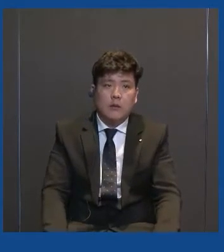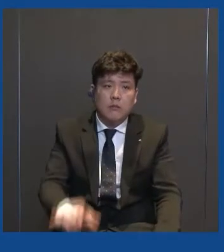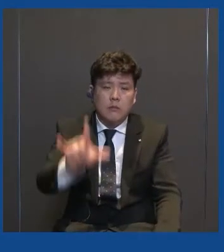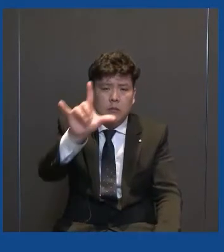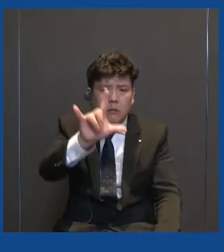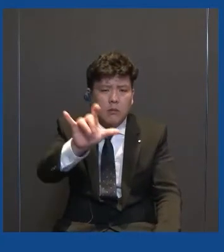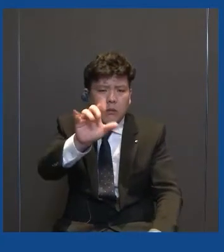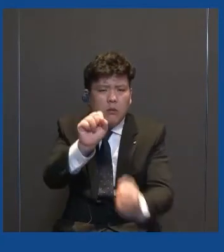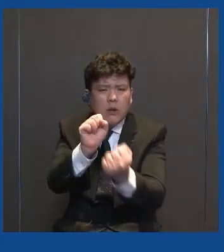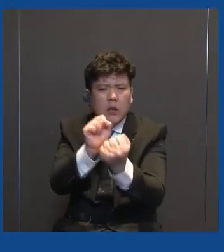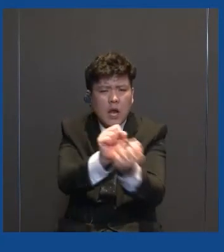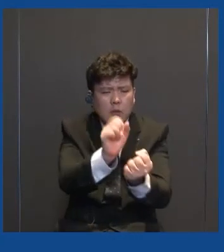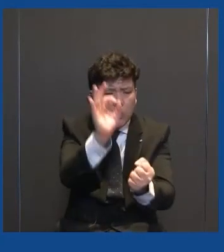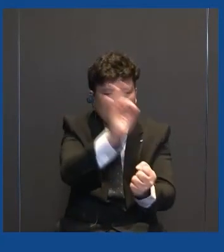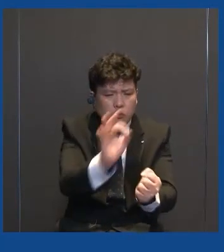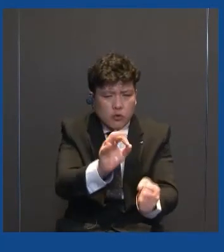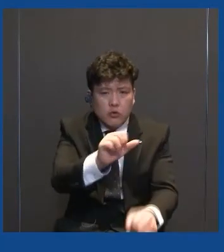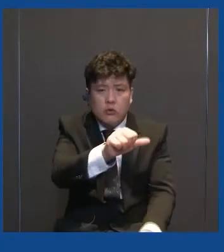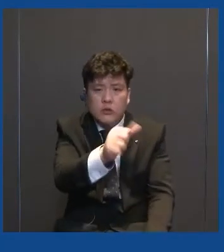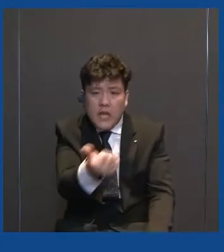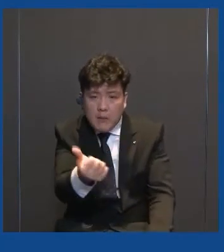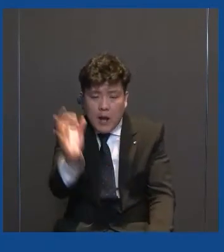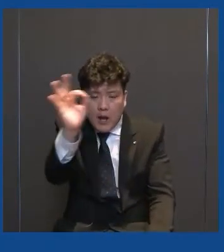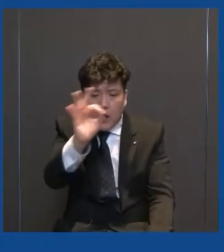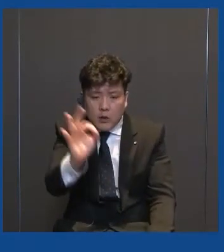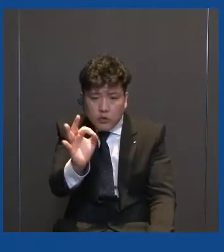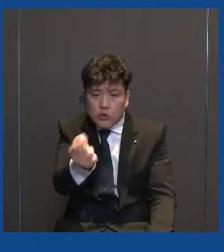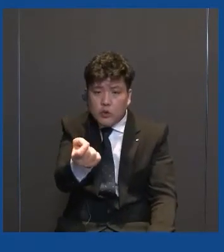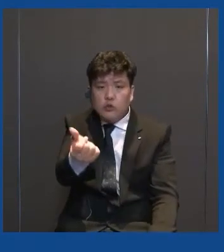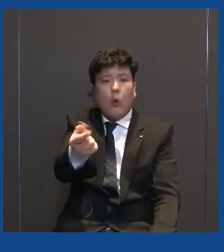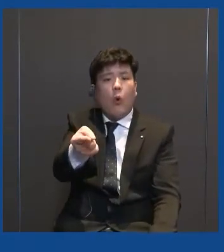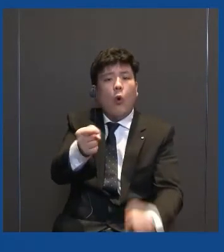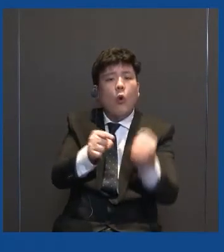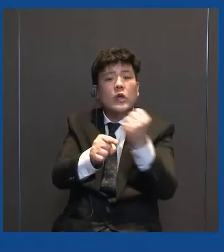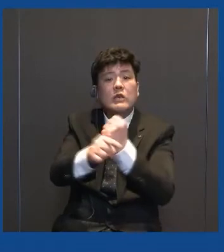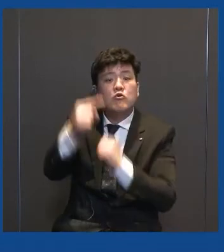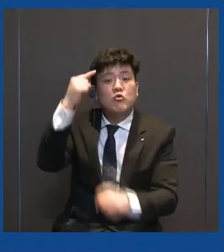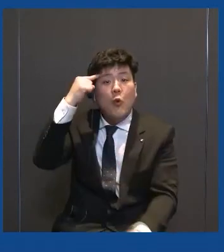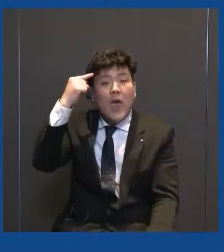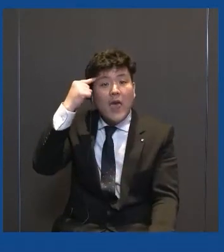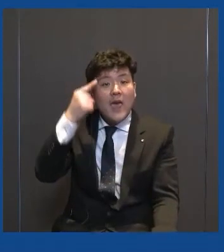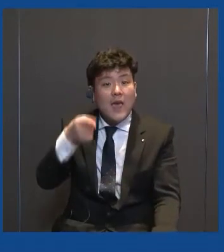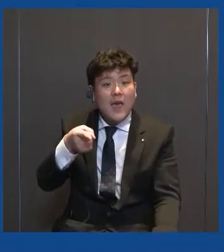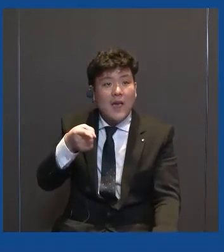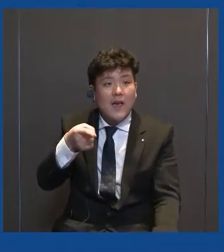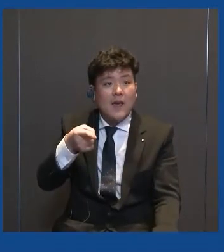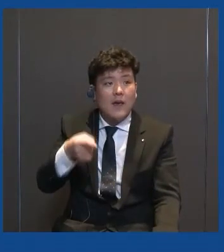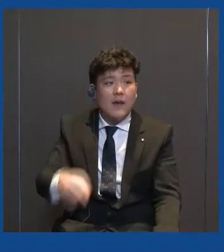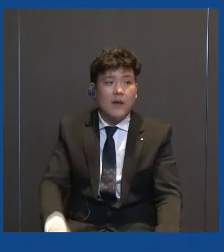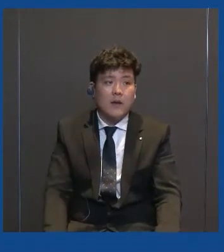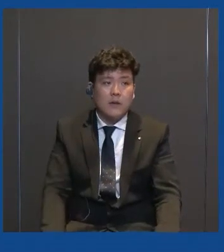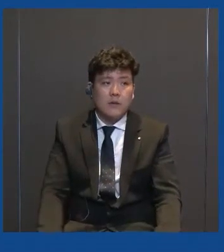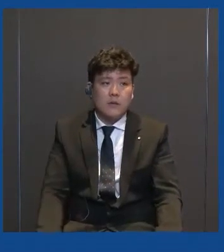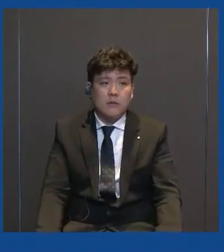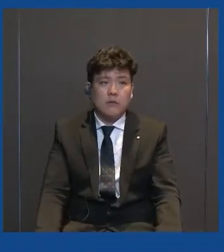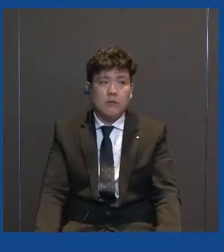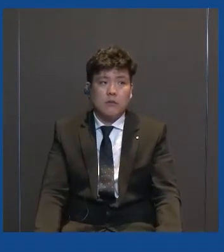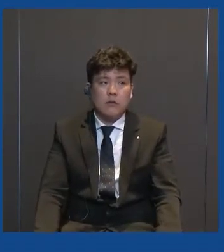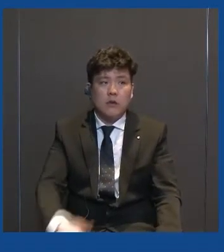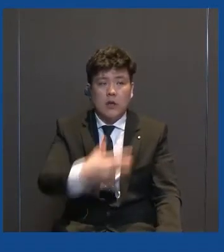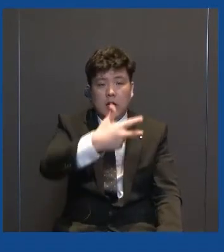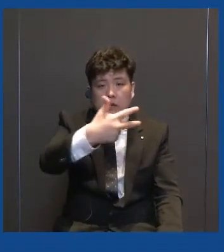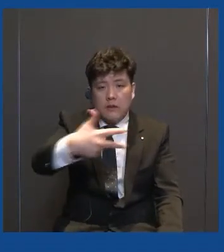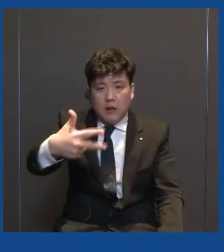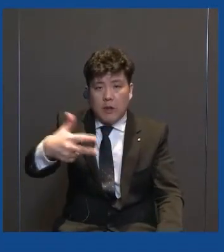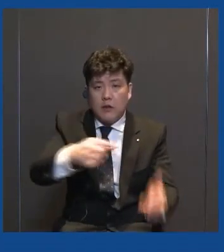older person's infection and death rate is lower than other countries, and why was it